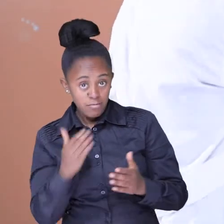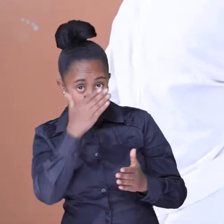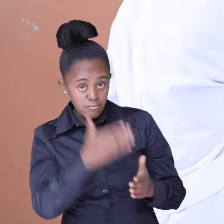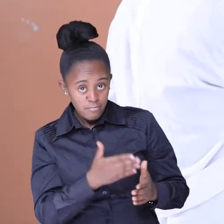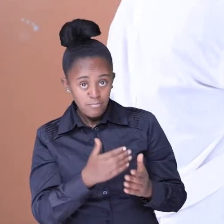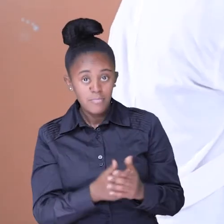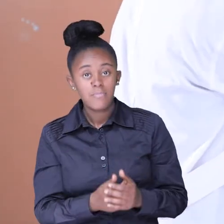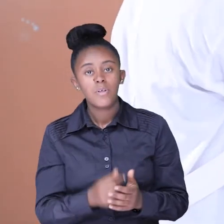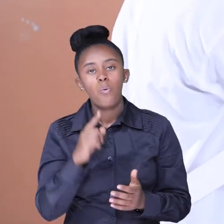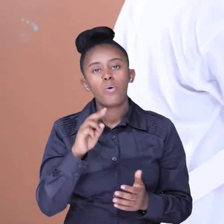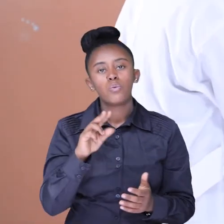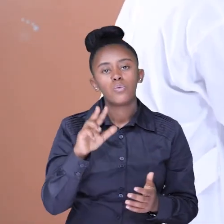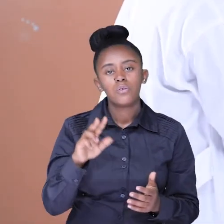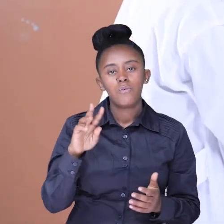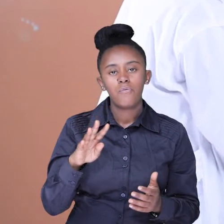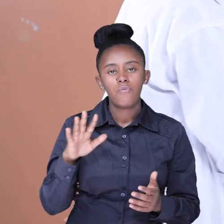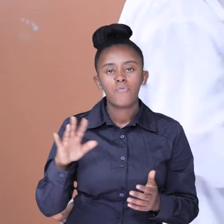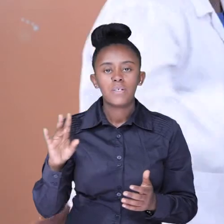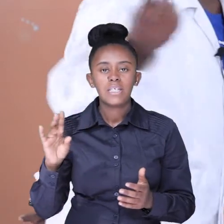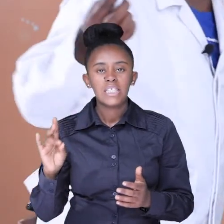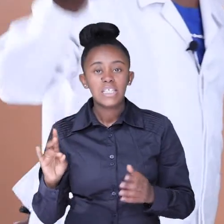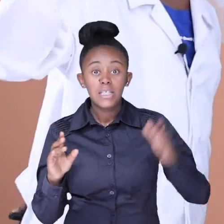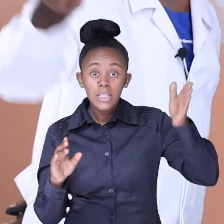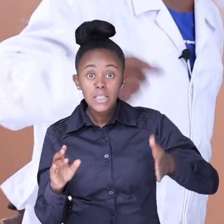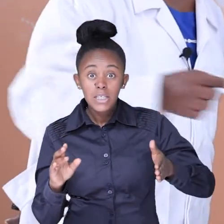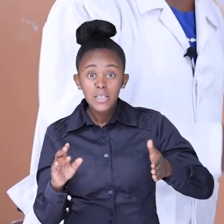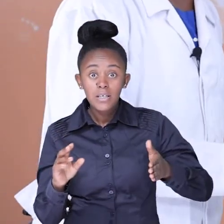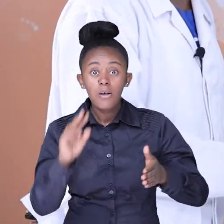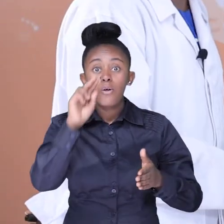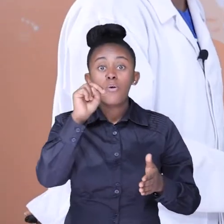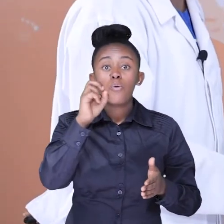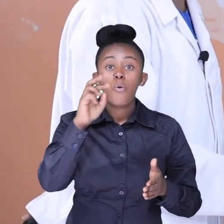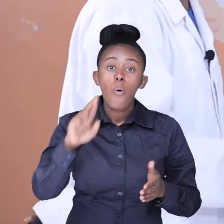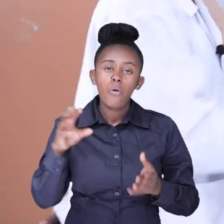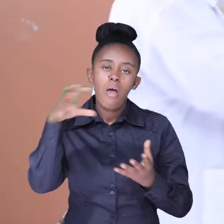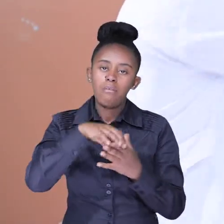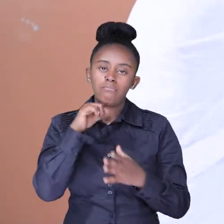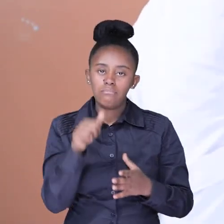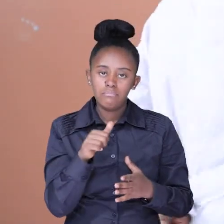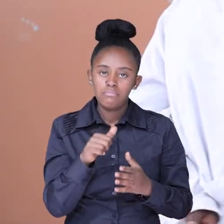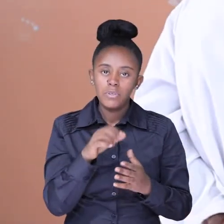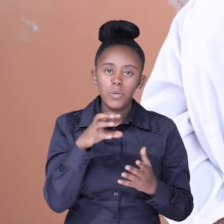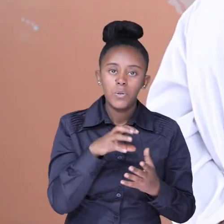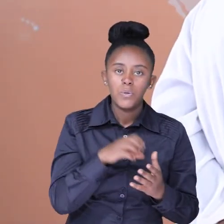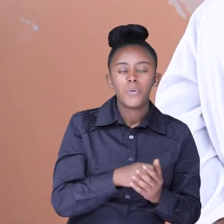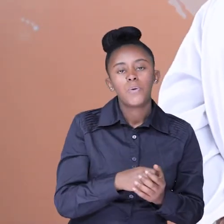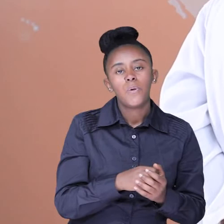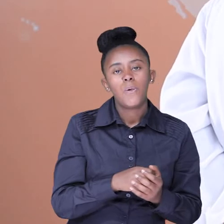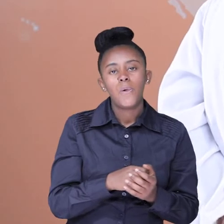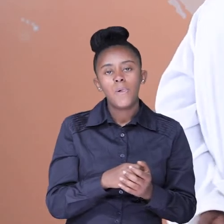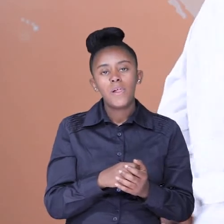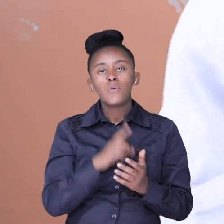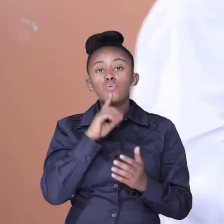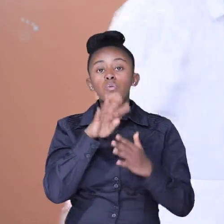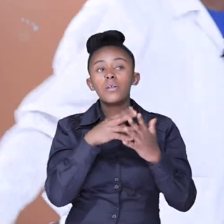And 1, 2, 3, 4, 5, 6, 7. Because the NOR gate is not including this one. So the formula that help us to find